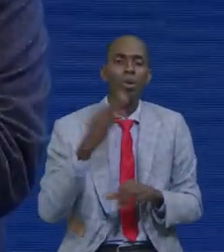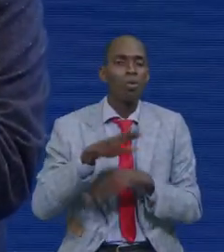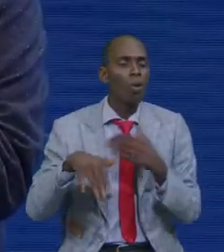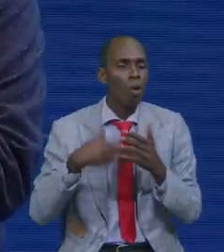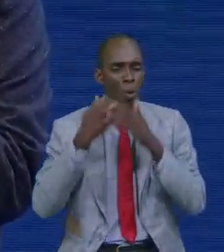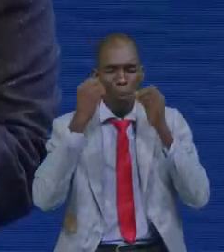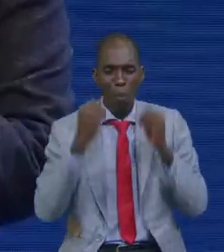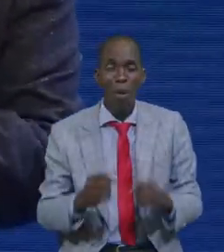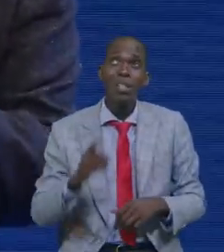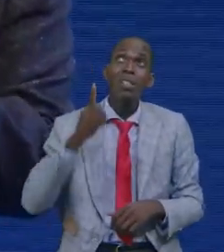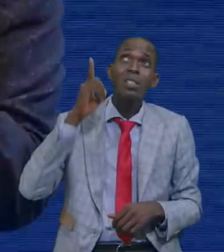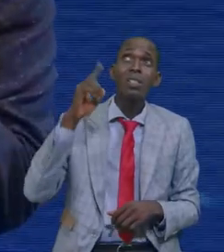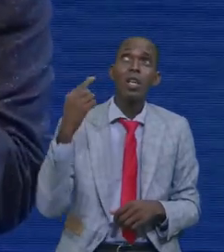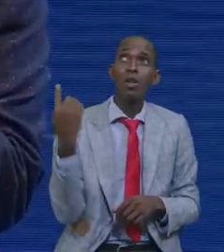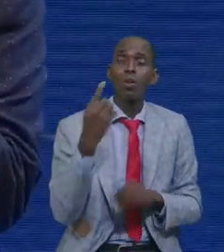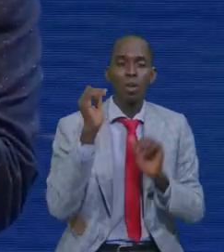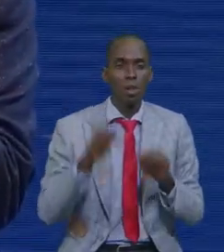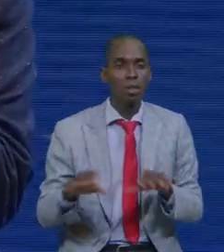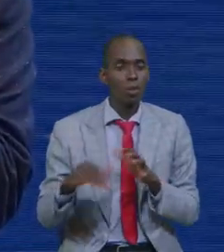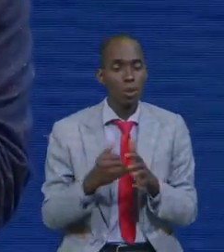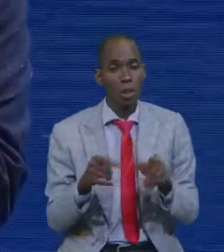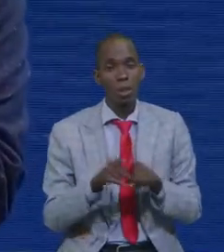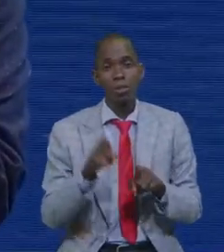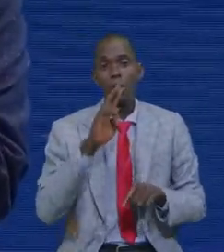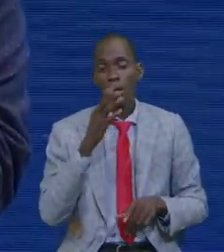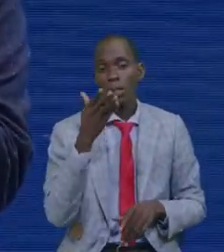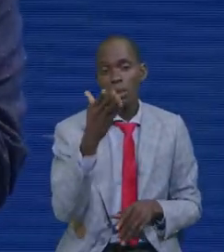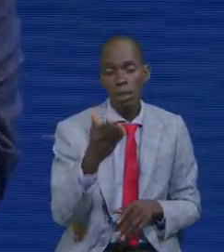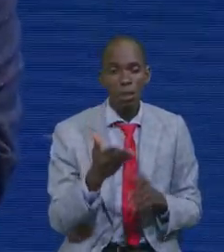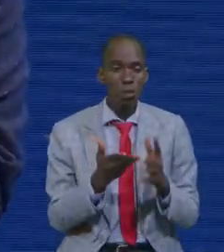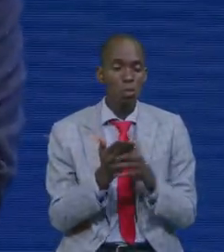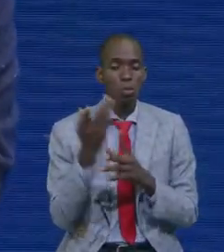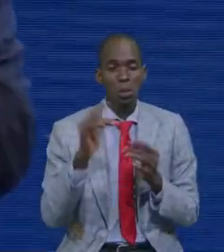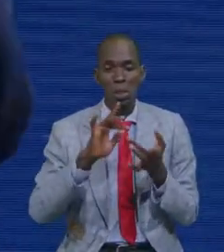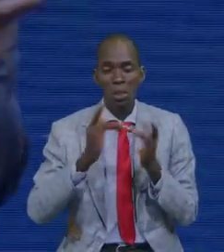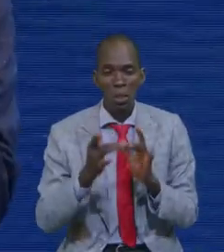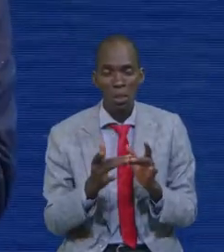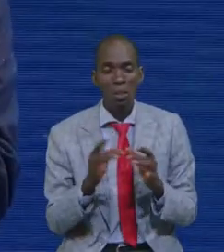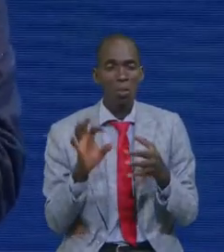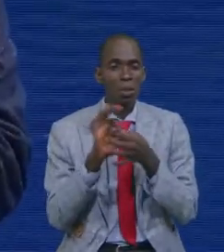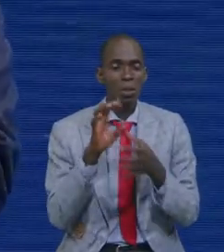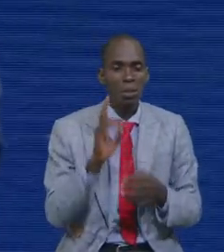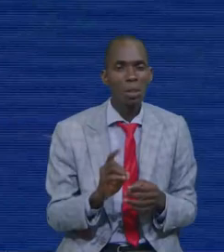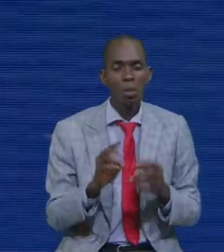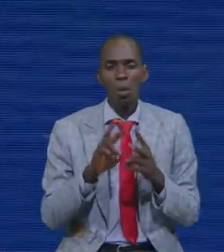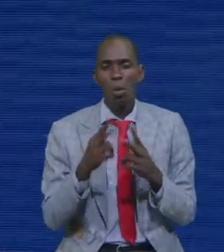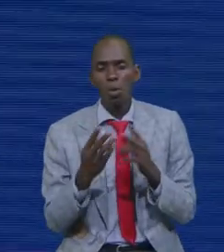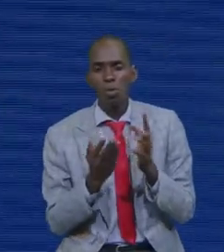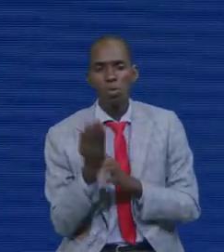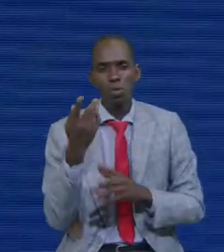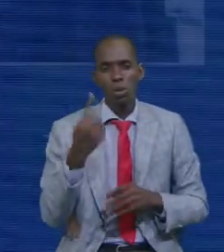can do it. And while you are there tonight online, while you are there tonight over the radio, on